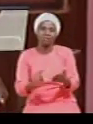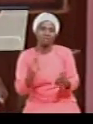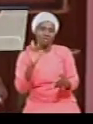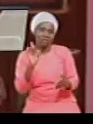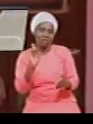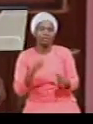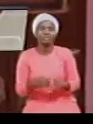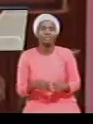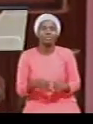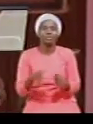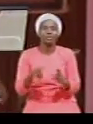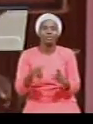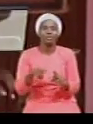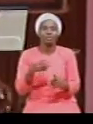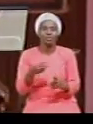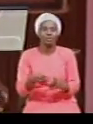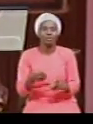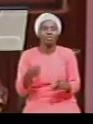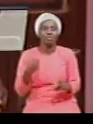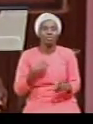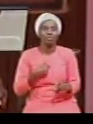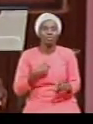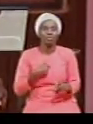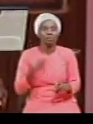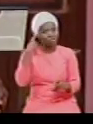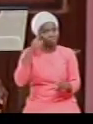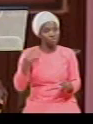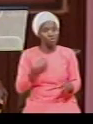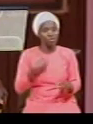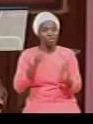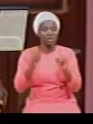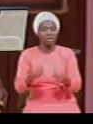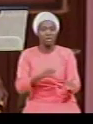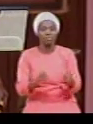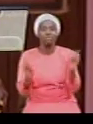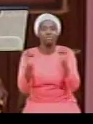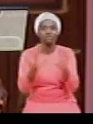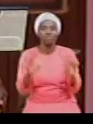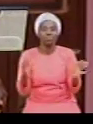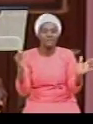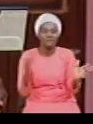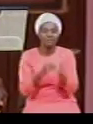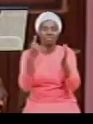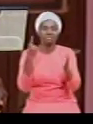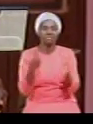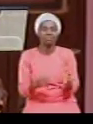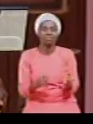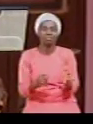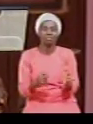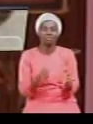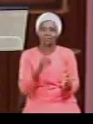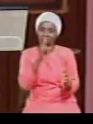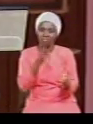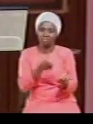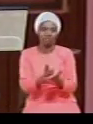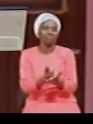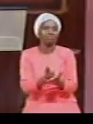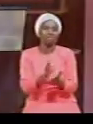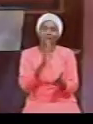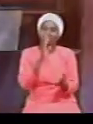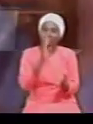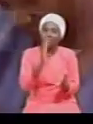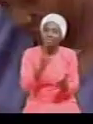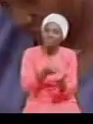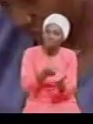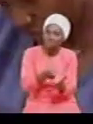do nothing against the truth, but for the truth. Be honest. That